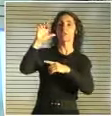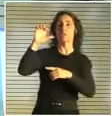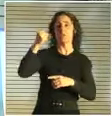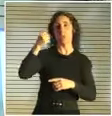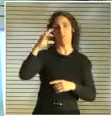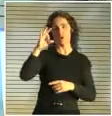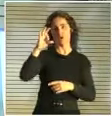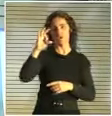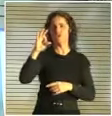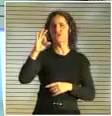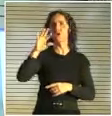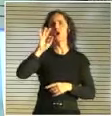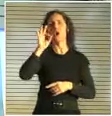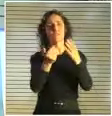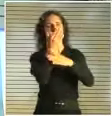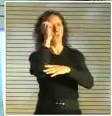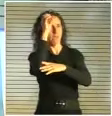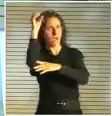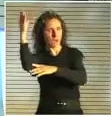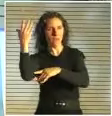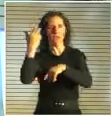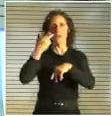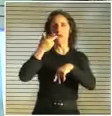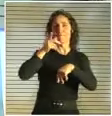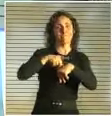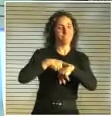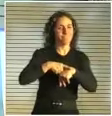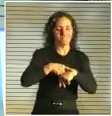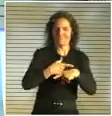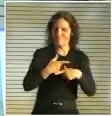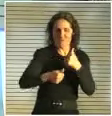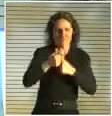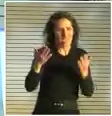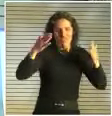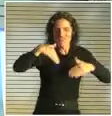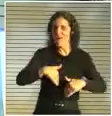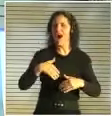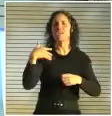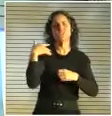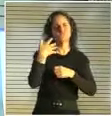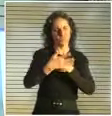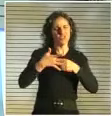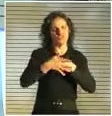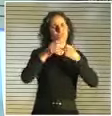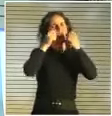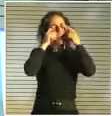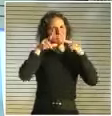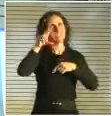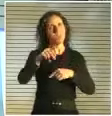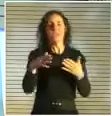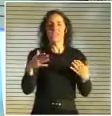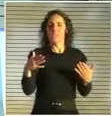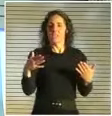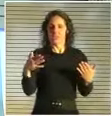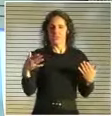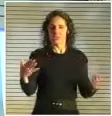is running out. Industry recognizes that as well, and industry needs to come to the plate and be a part of the solution. So with